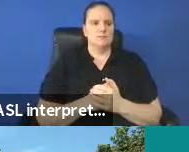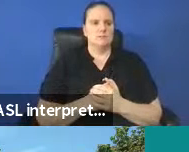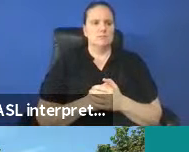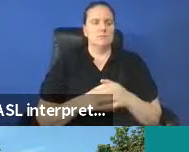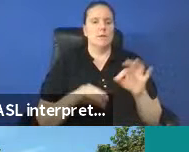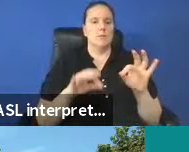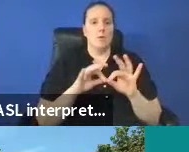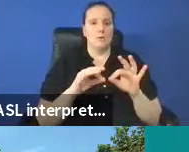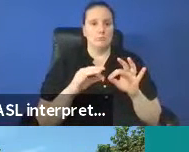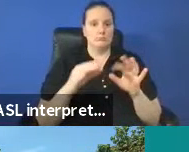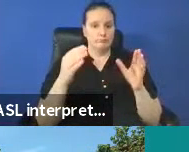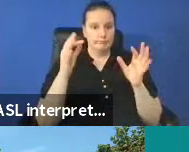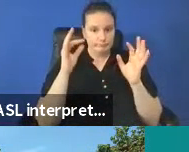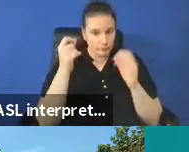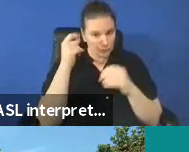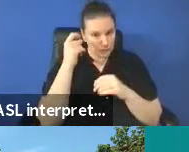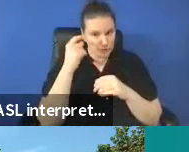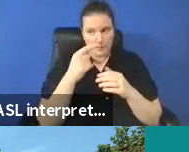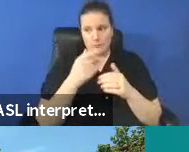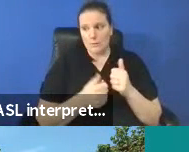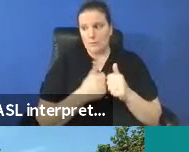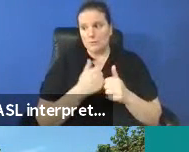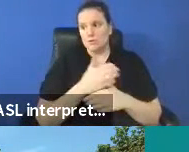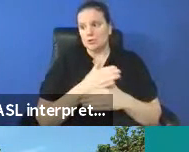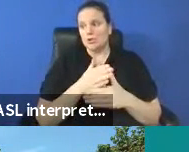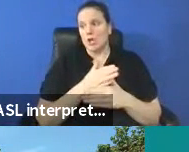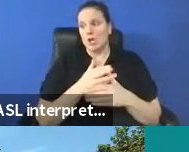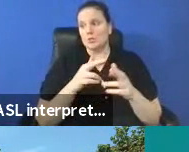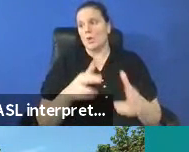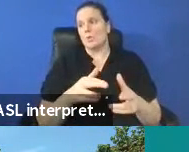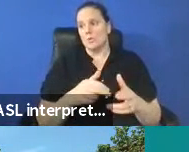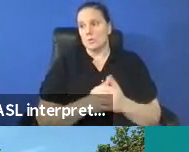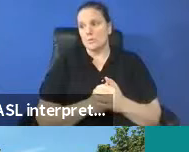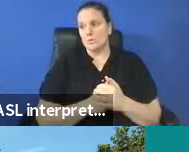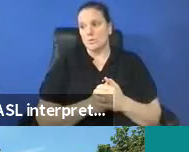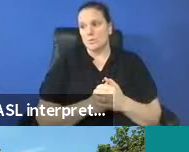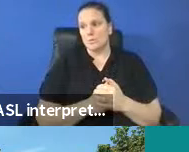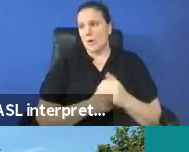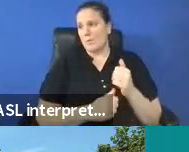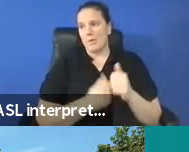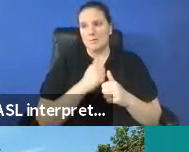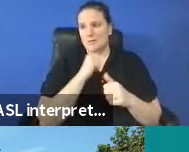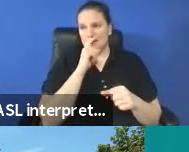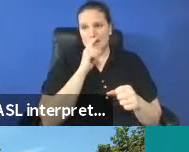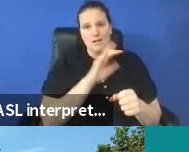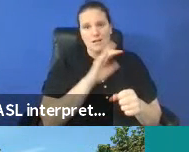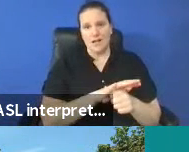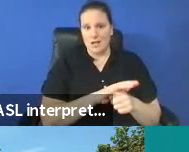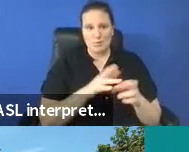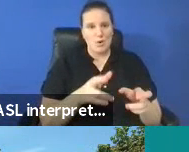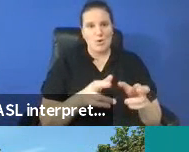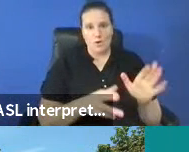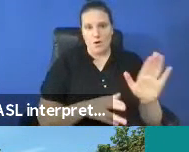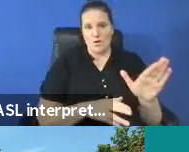distinction is that it mostly uses shared roadway, so the majority of it is not dedicated right-of-way.